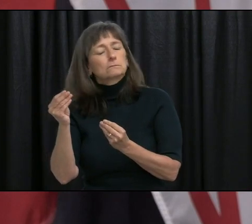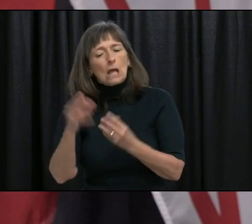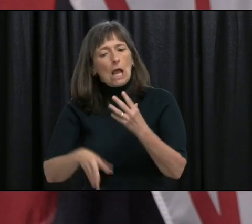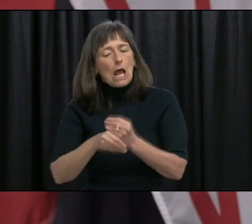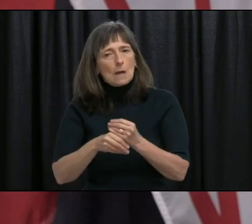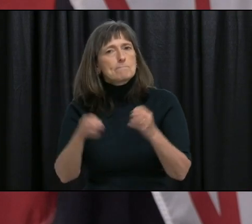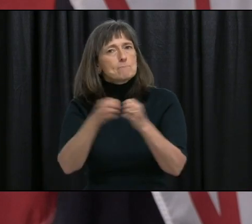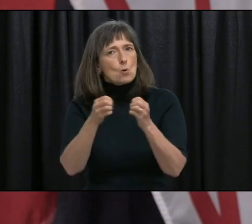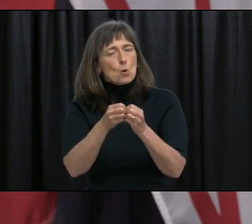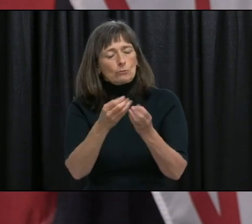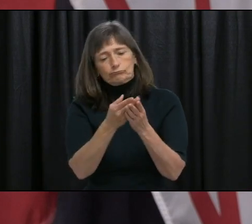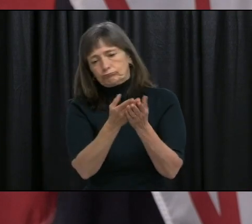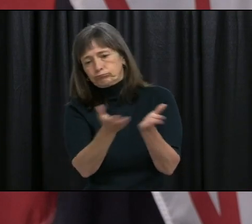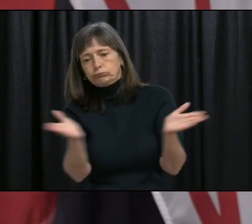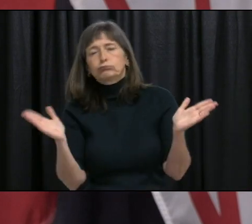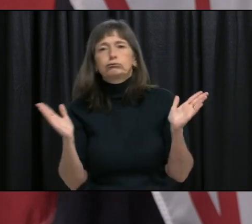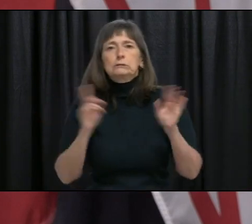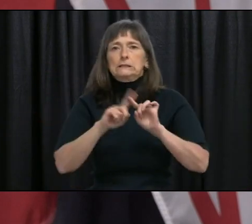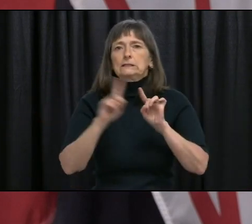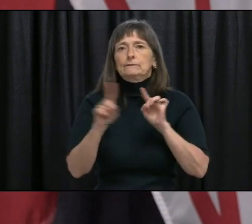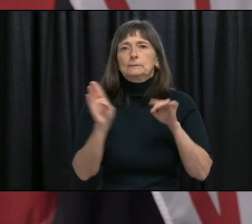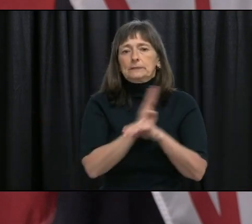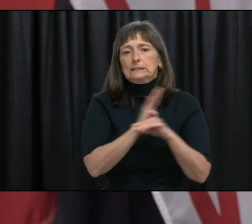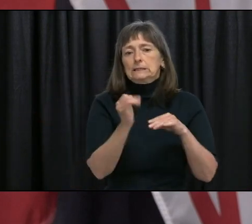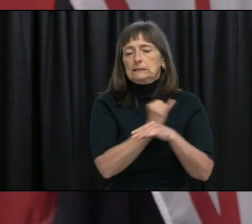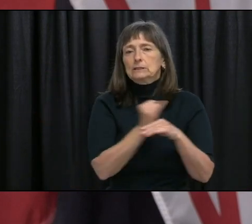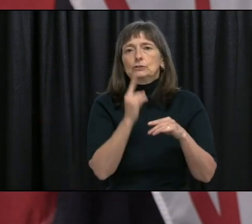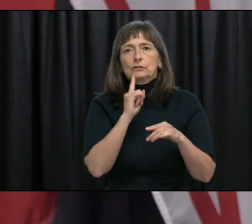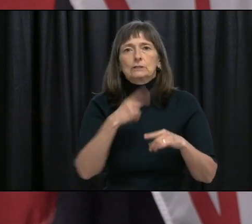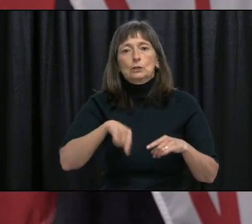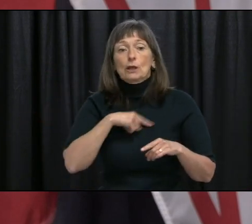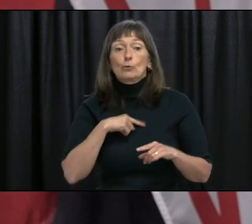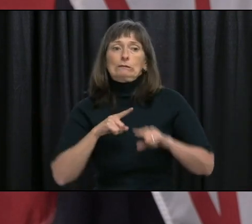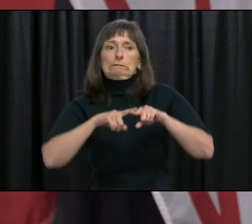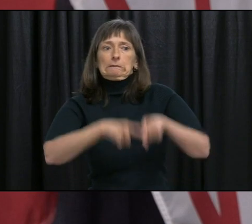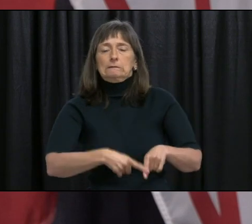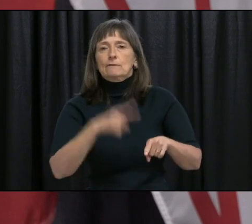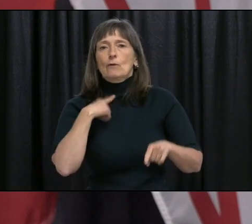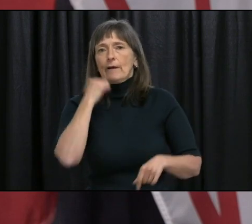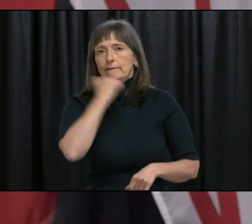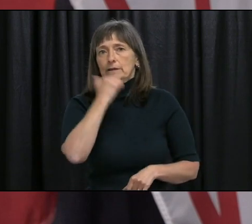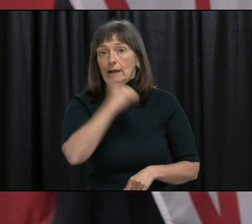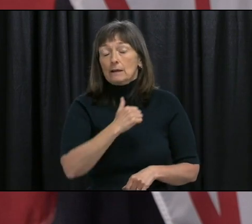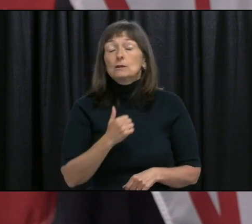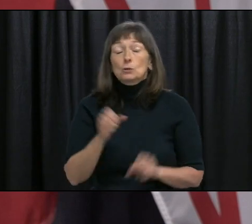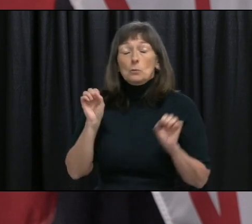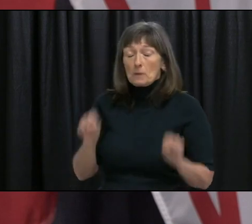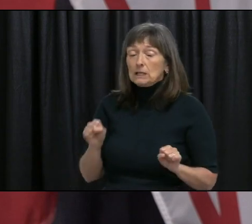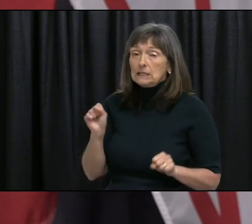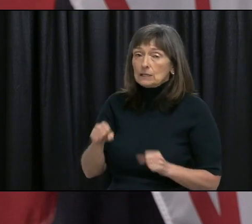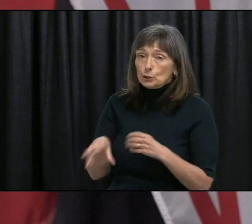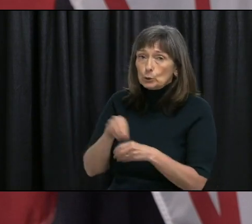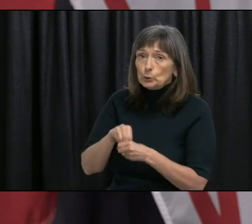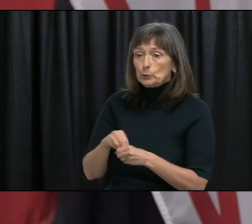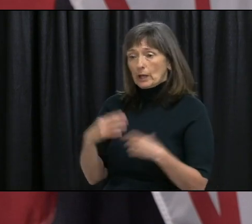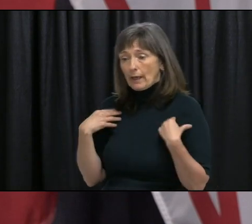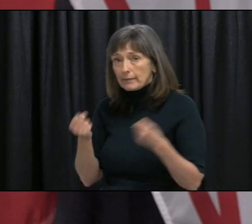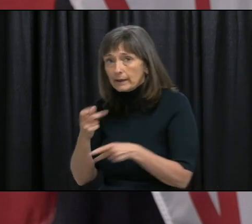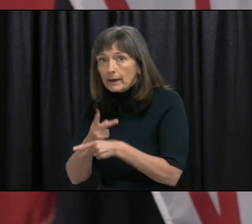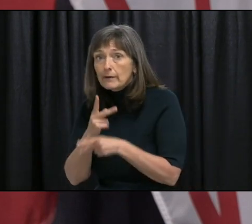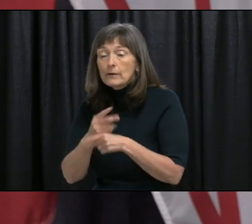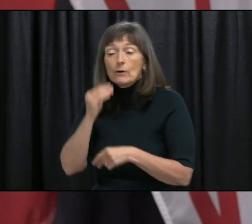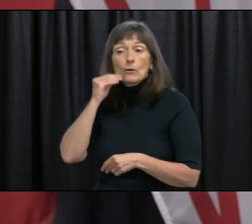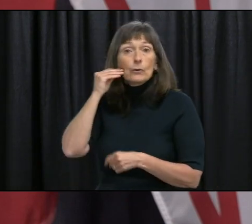a wide range of industries that people rely on every day. So this could be in healthcare, as I just said. It could be those that worked in home